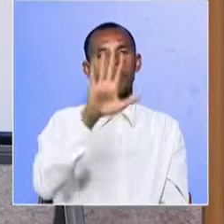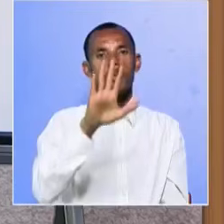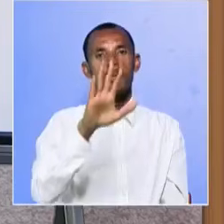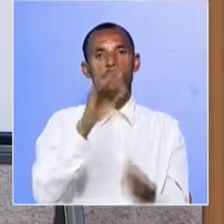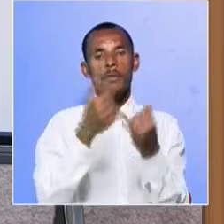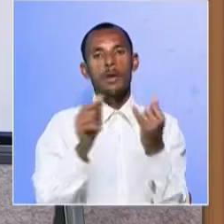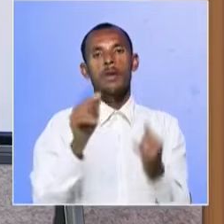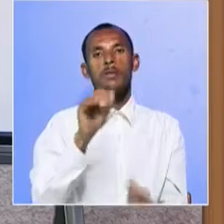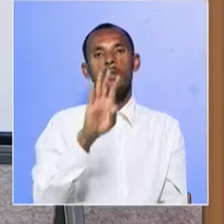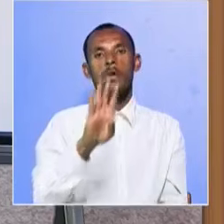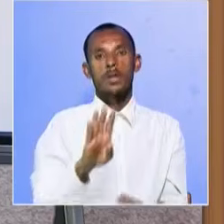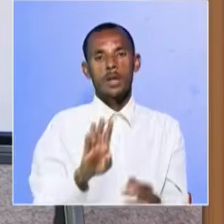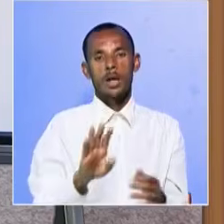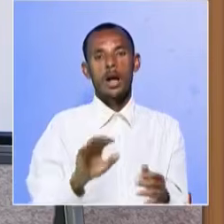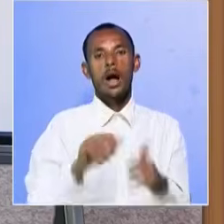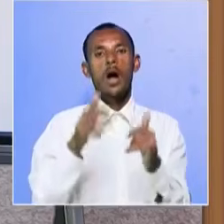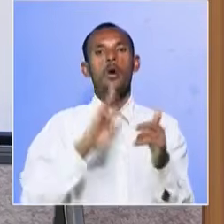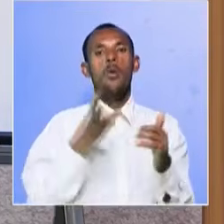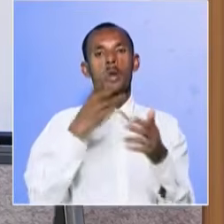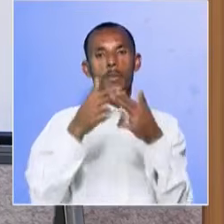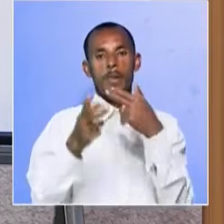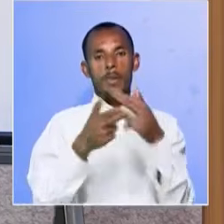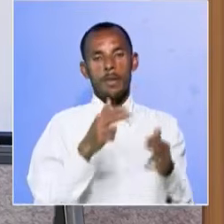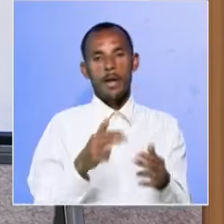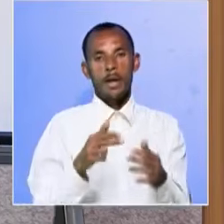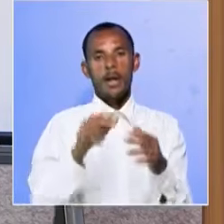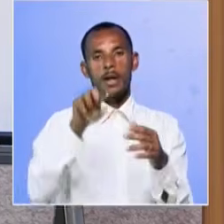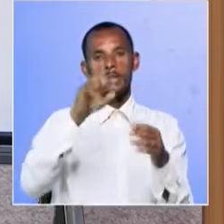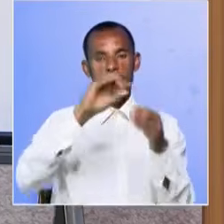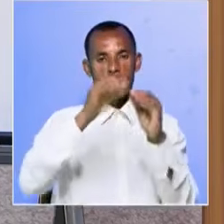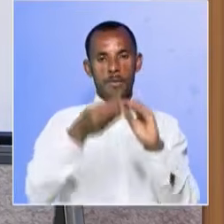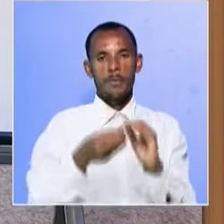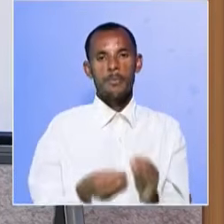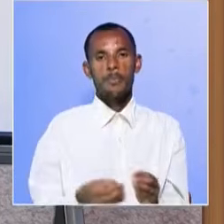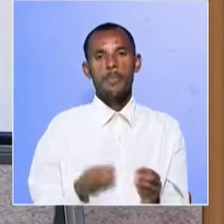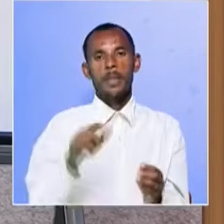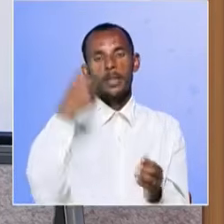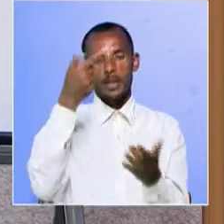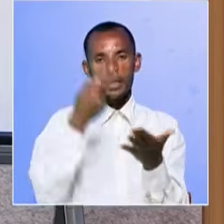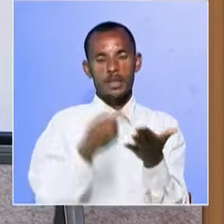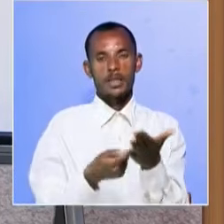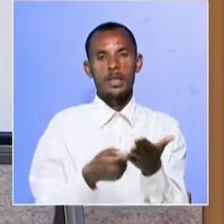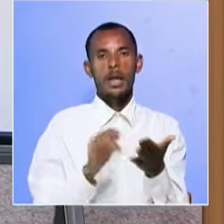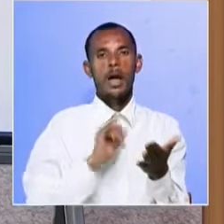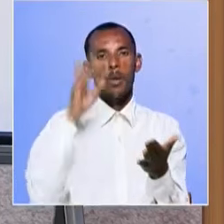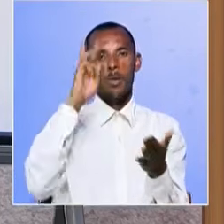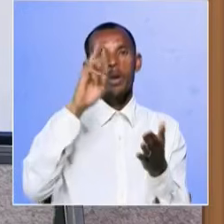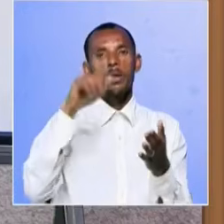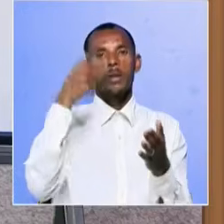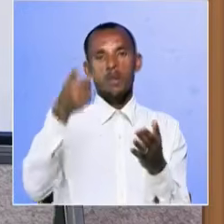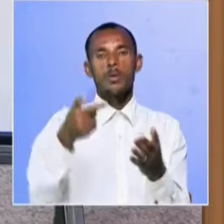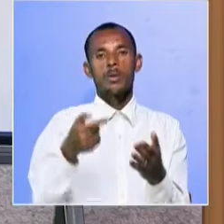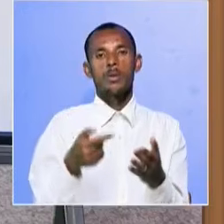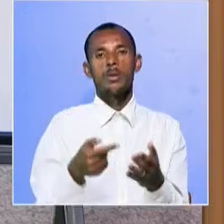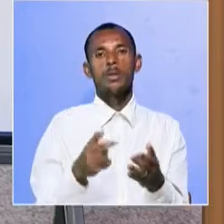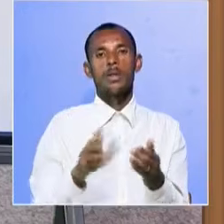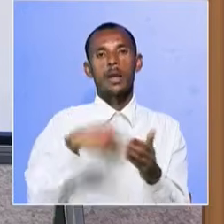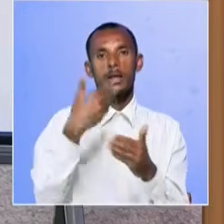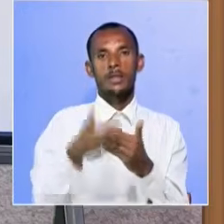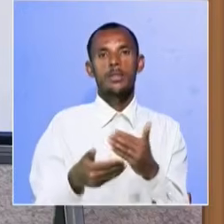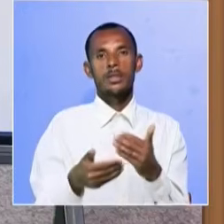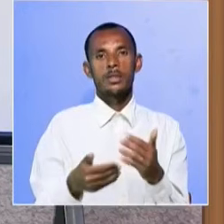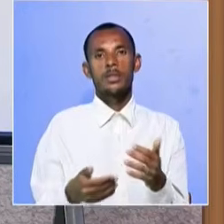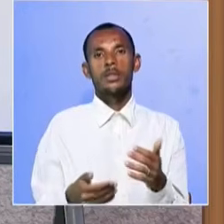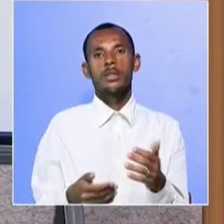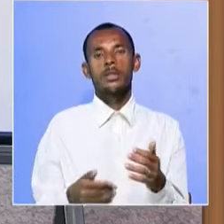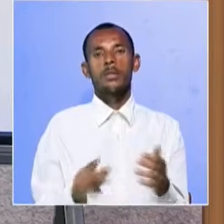how we multiply rational numbers. Okay, saying this, I will tell you, next I will tell you